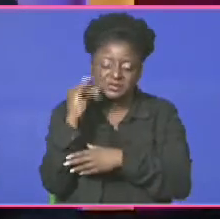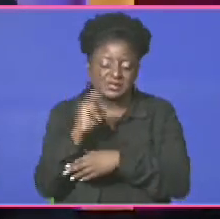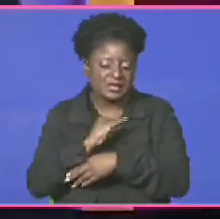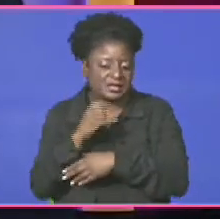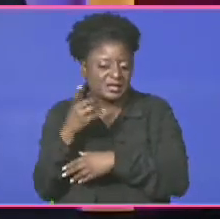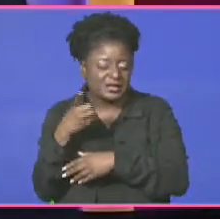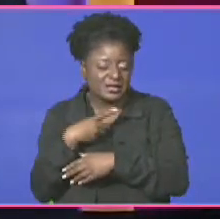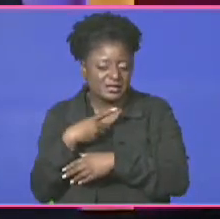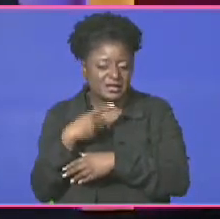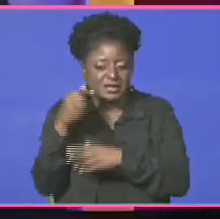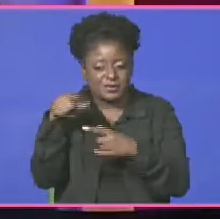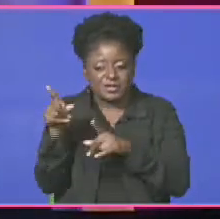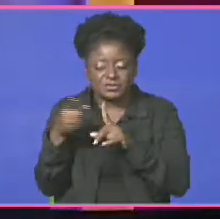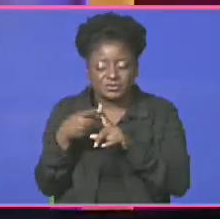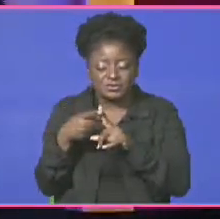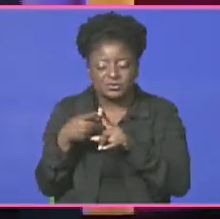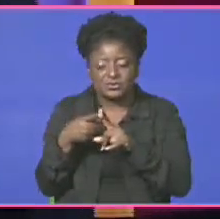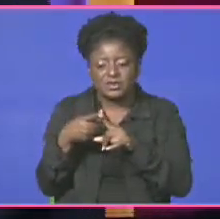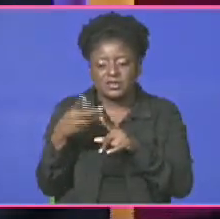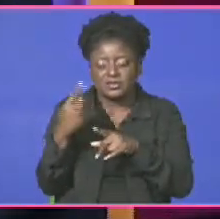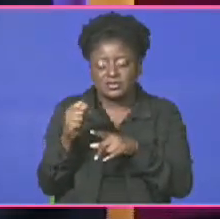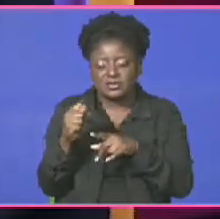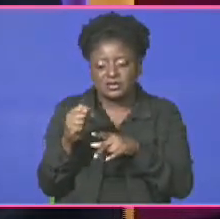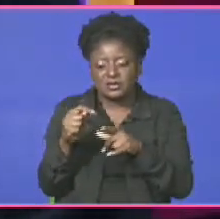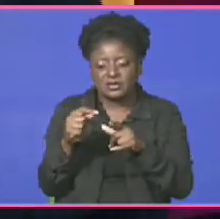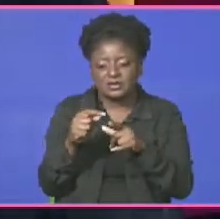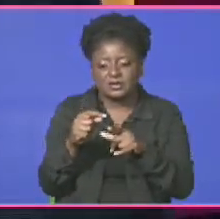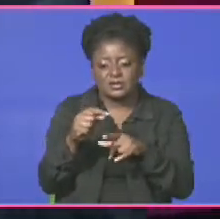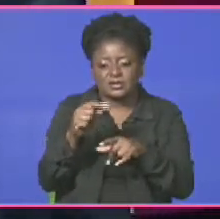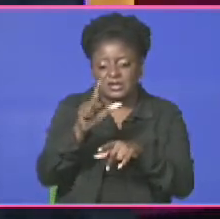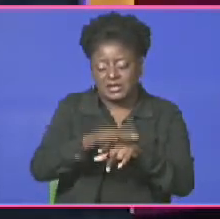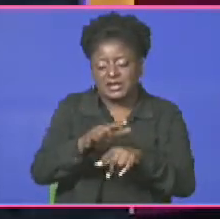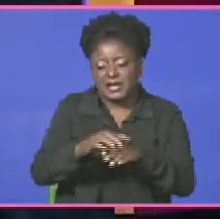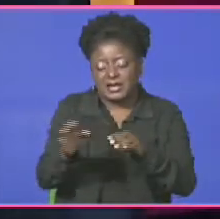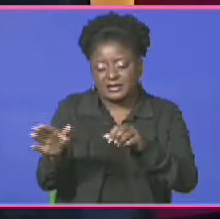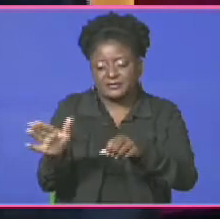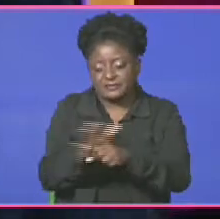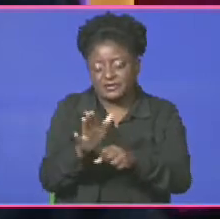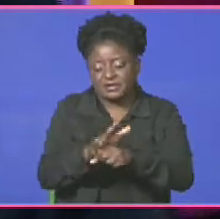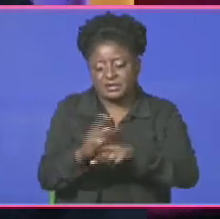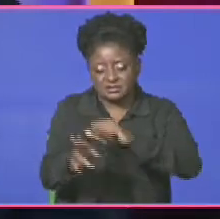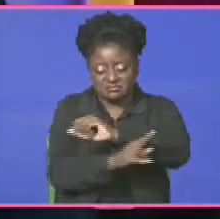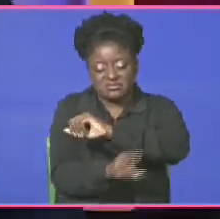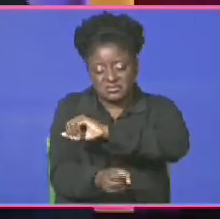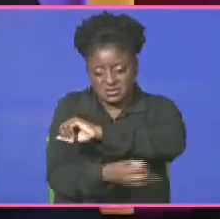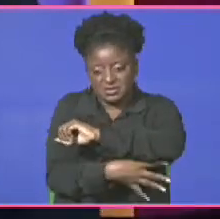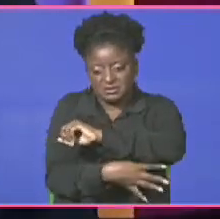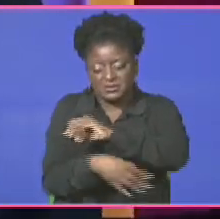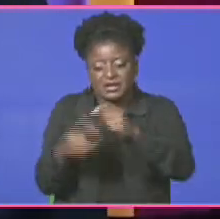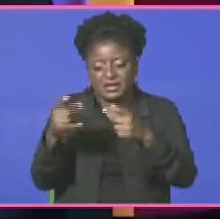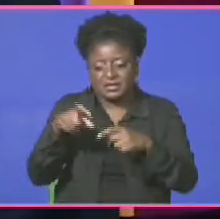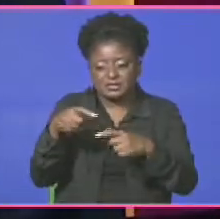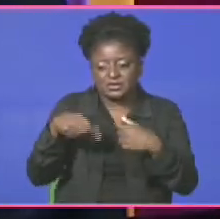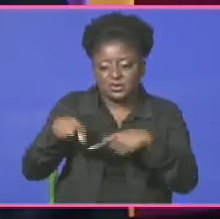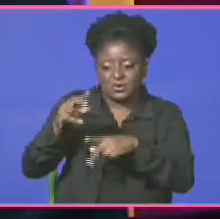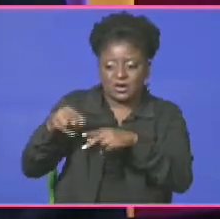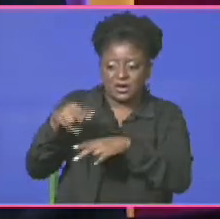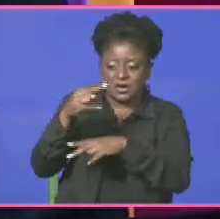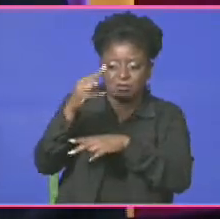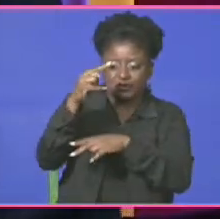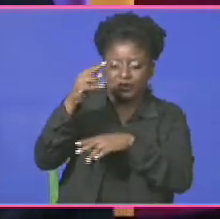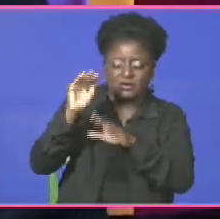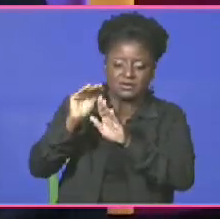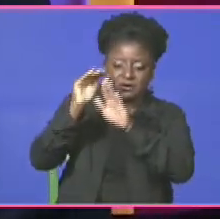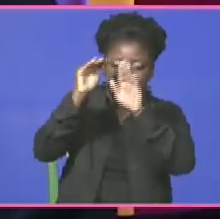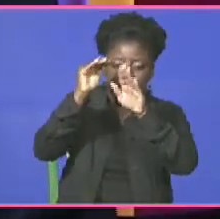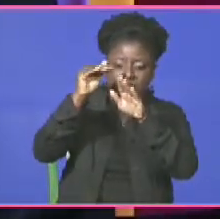dump site. They sent me to the dump site, and I had to go on top of the pile and shoot. And that scent, like, stayed with